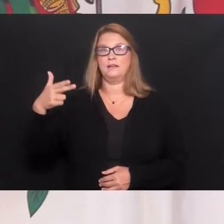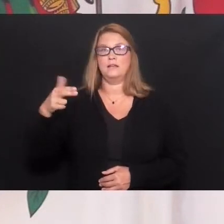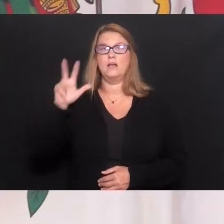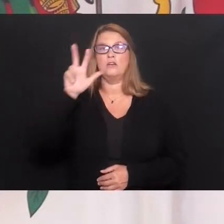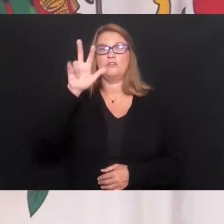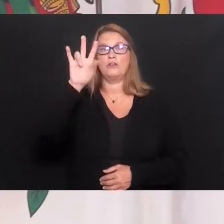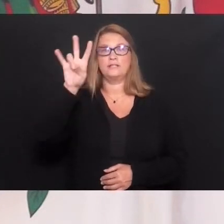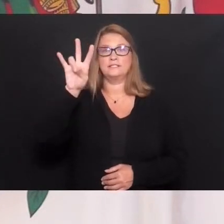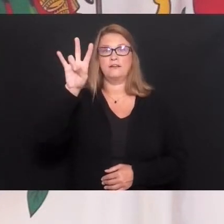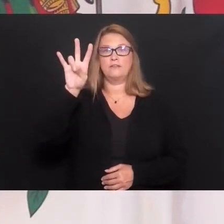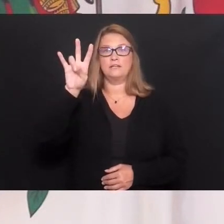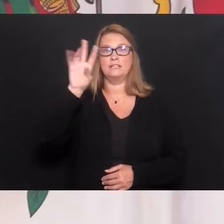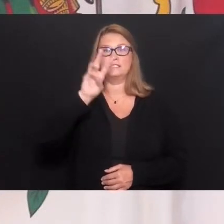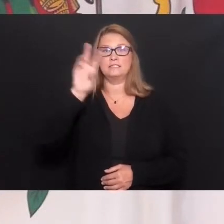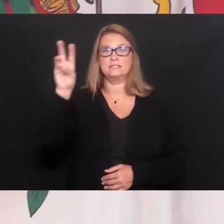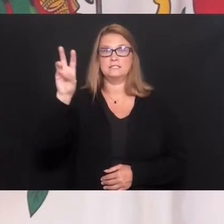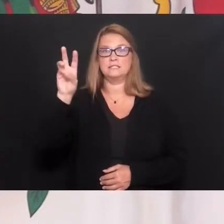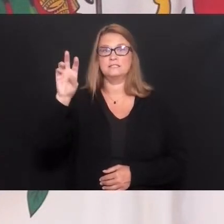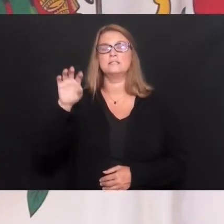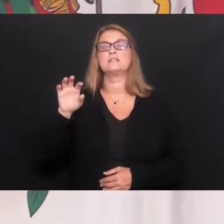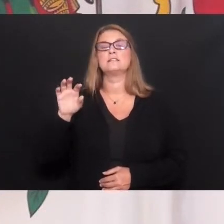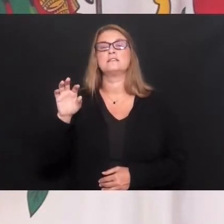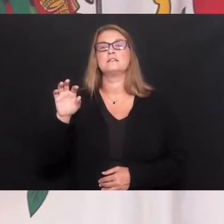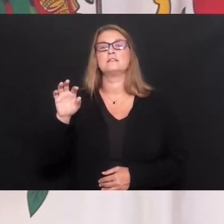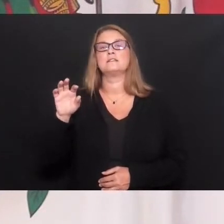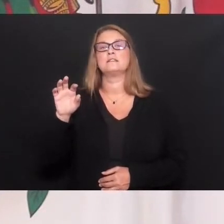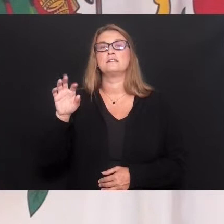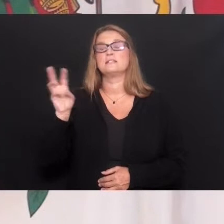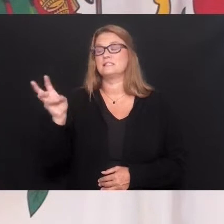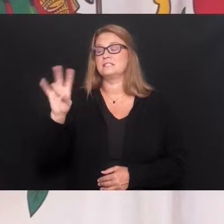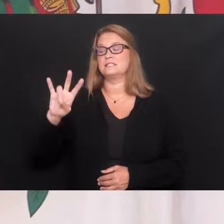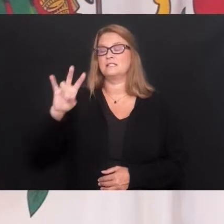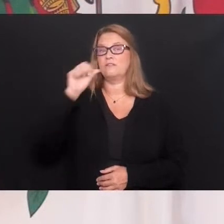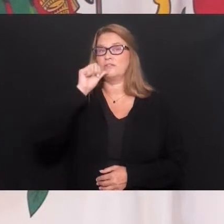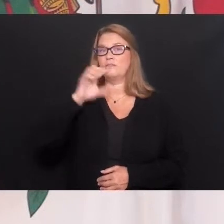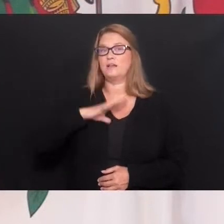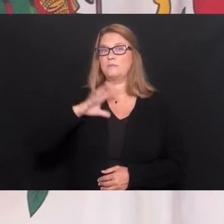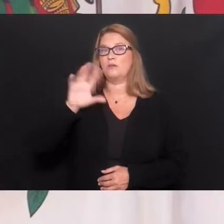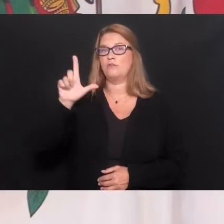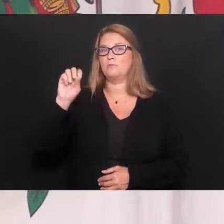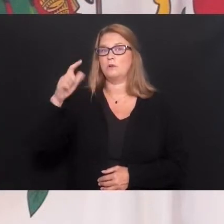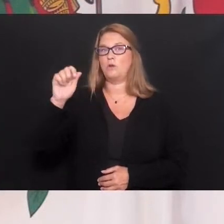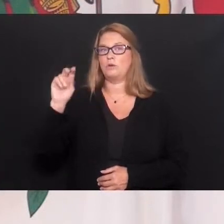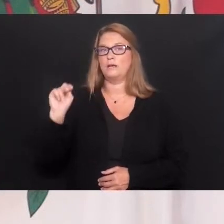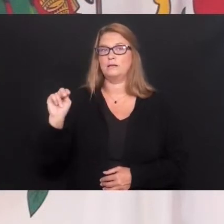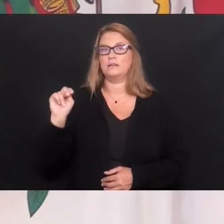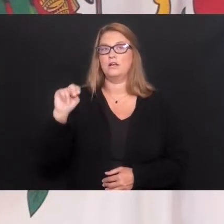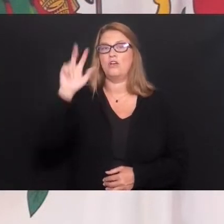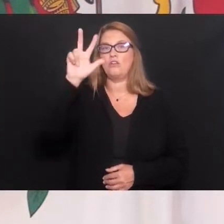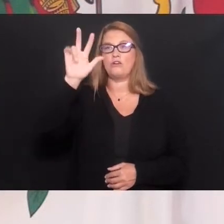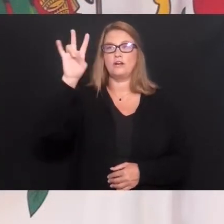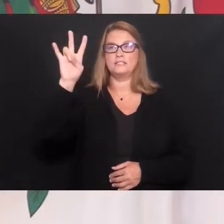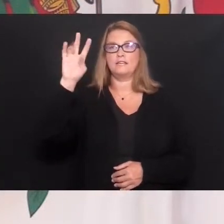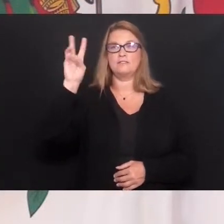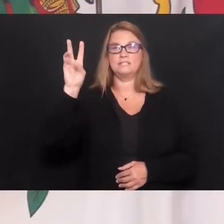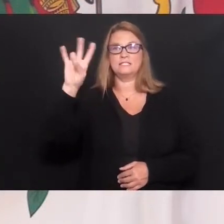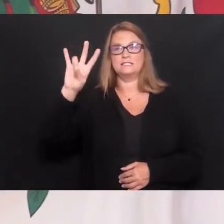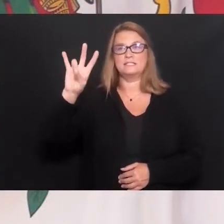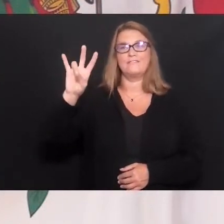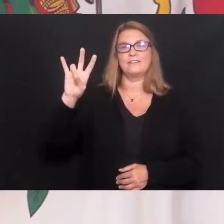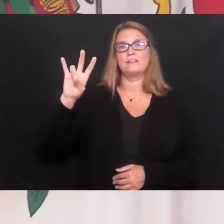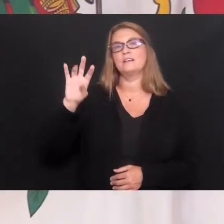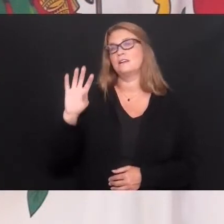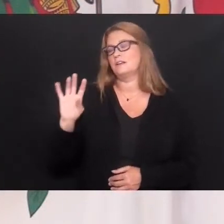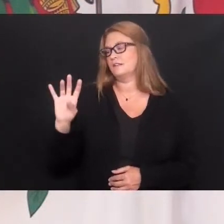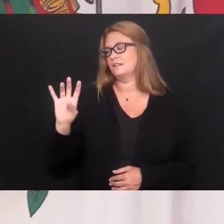The 3,766th death is a 67-year-old female from Logan County. The 3,767th death